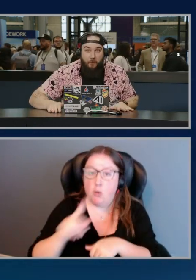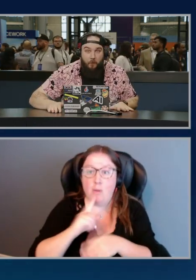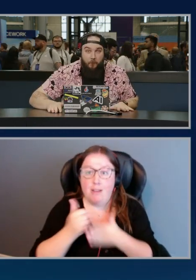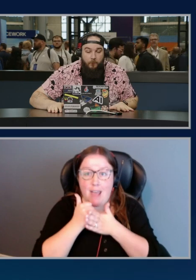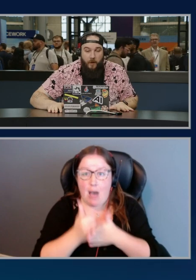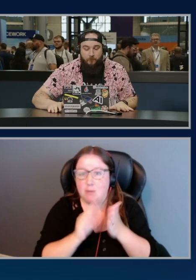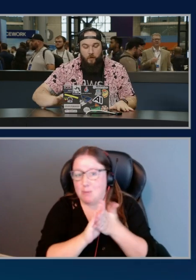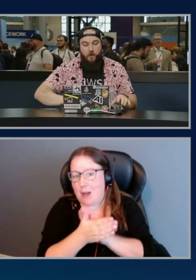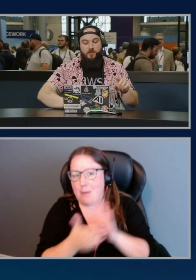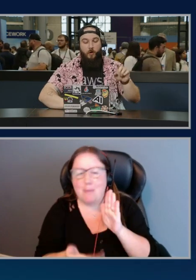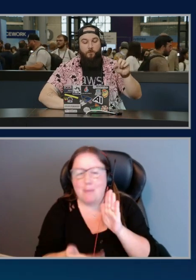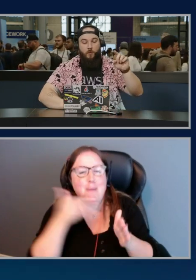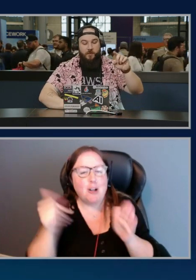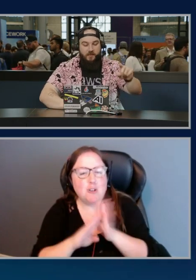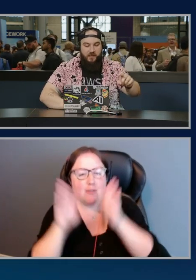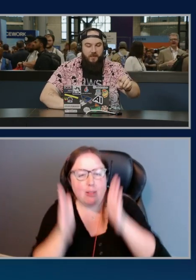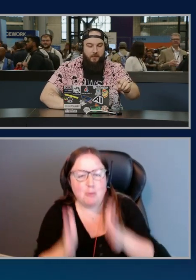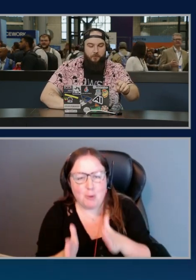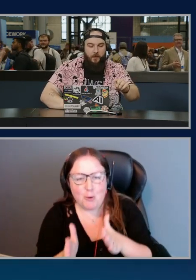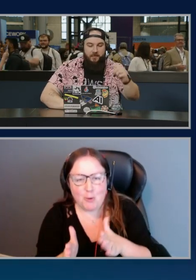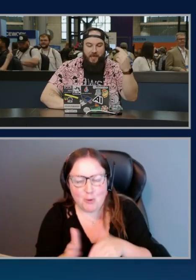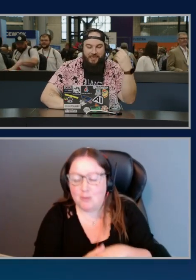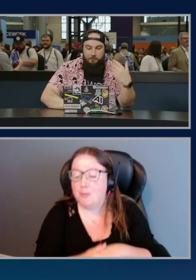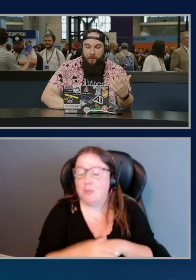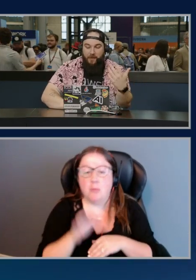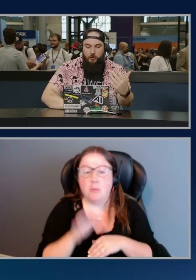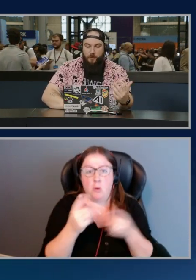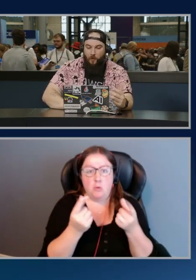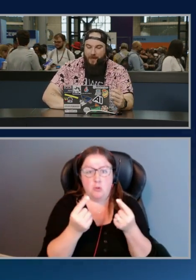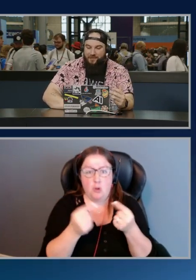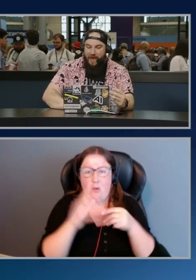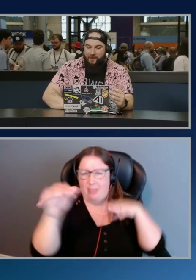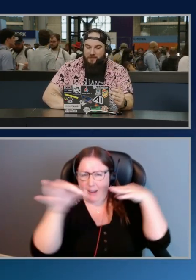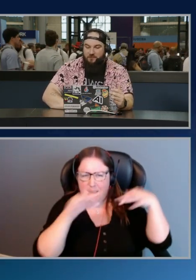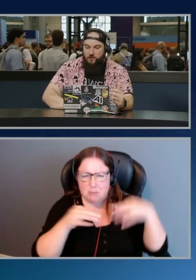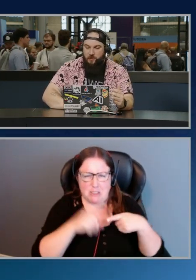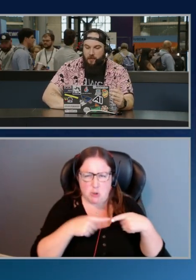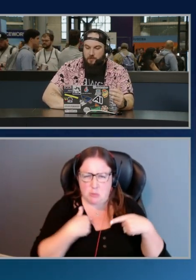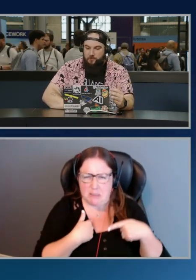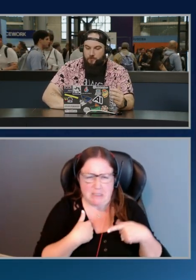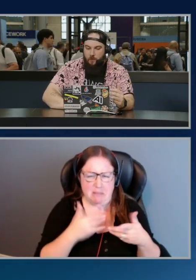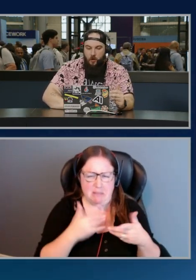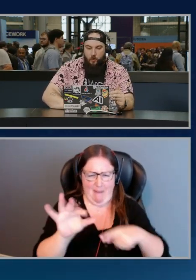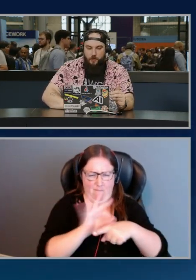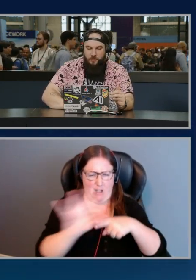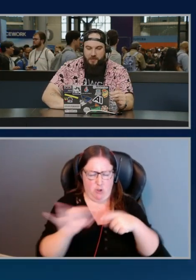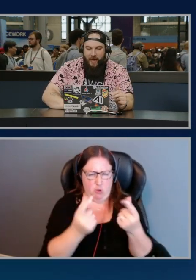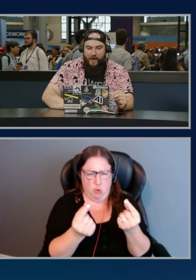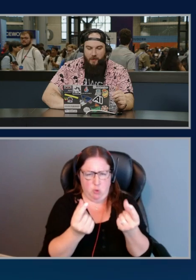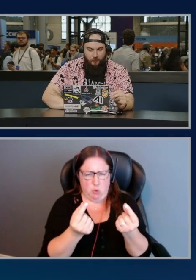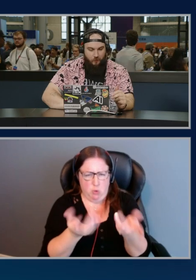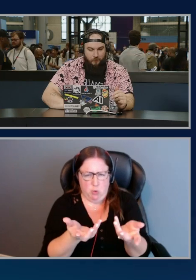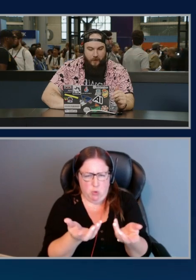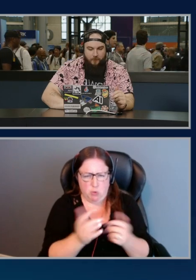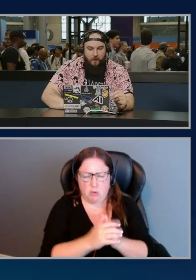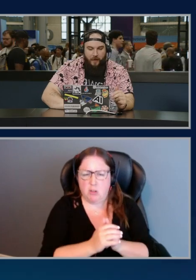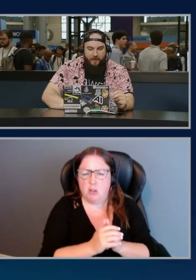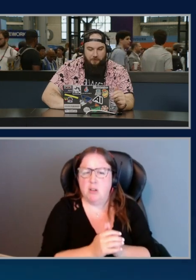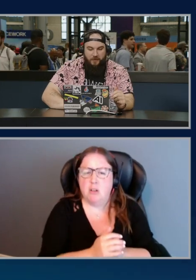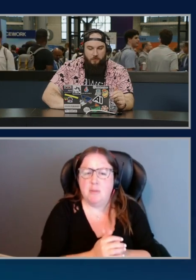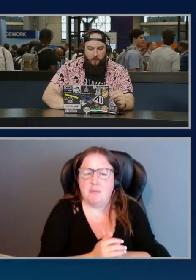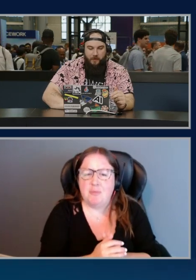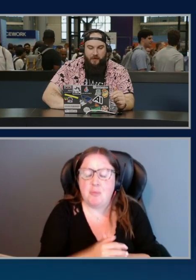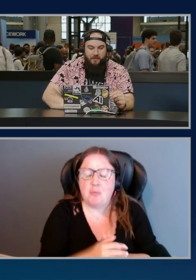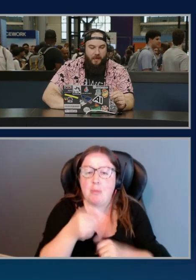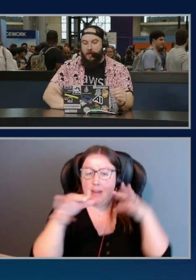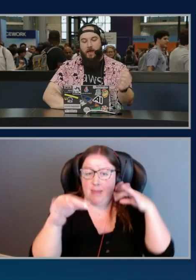better developer, right? So what this thing did is explain to me what exactly this function does, which is kind of useful, right? And it